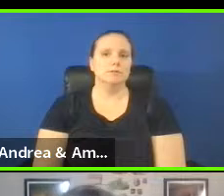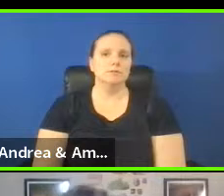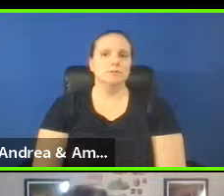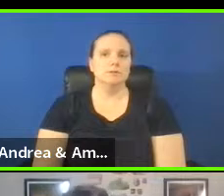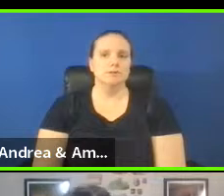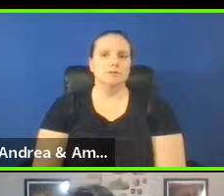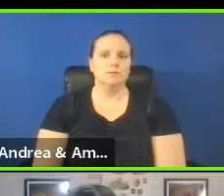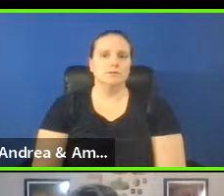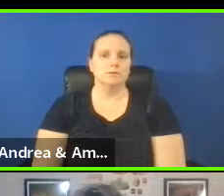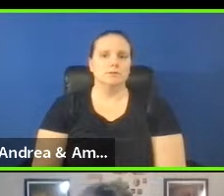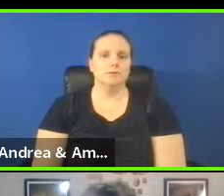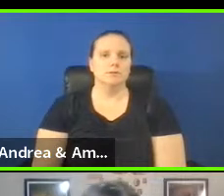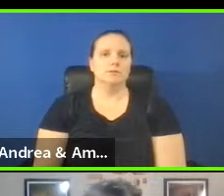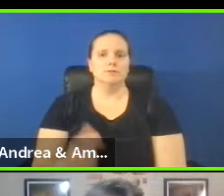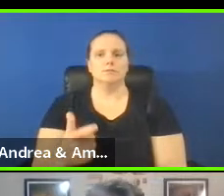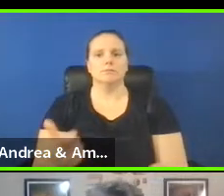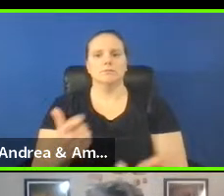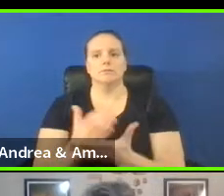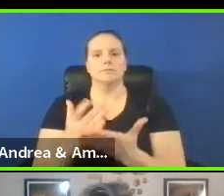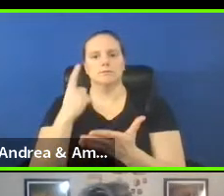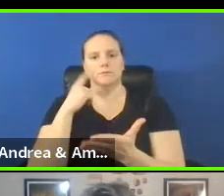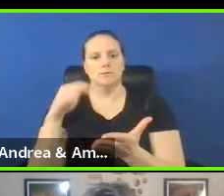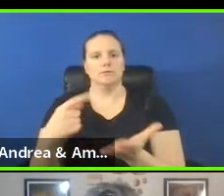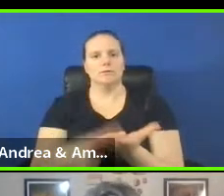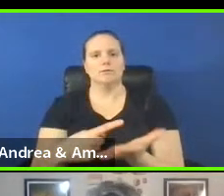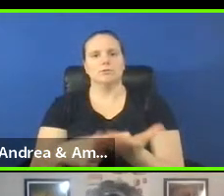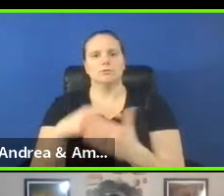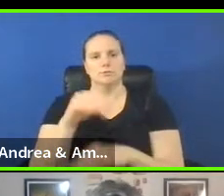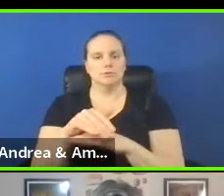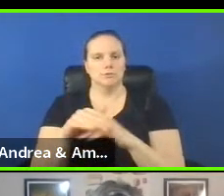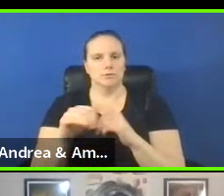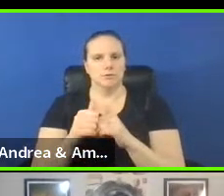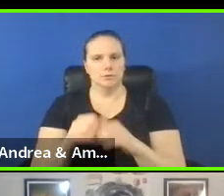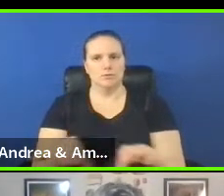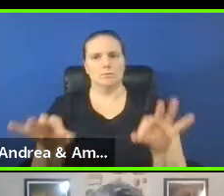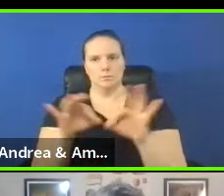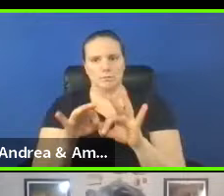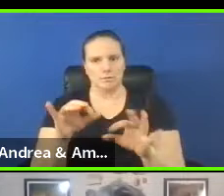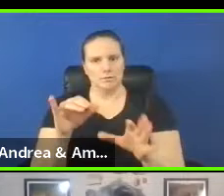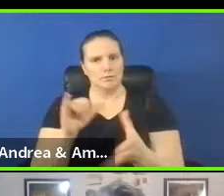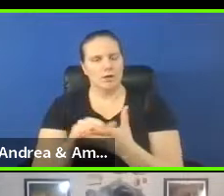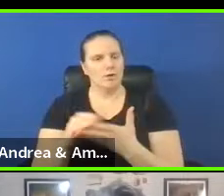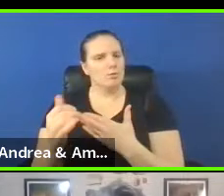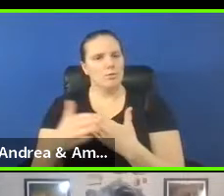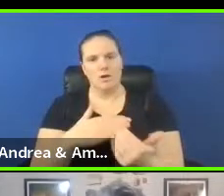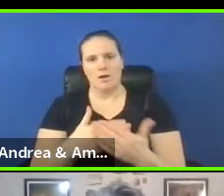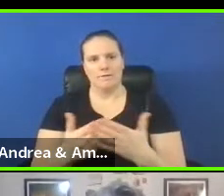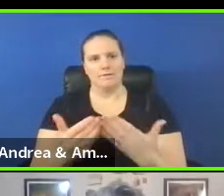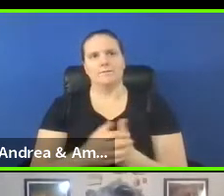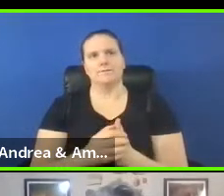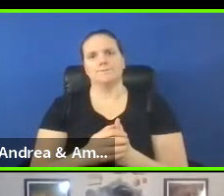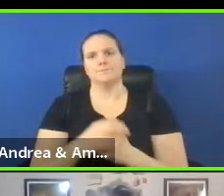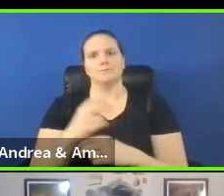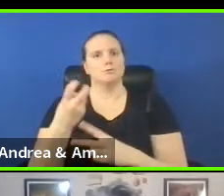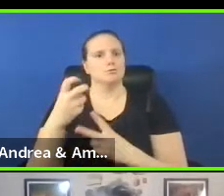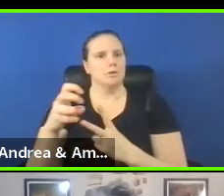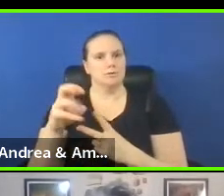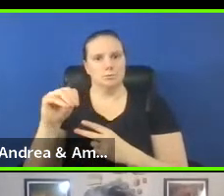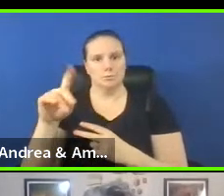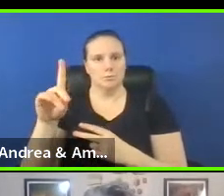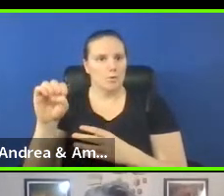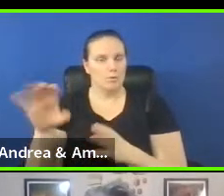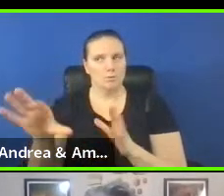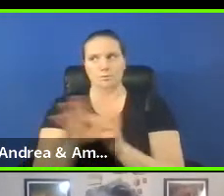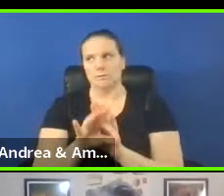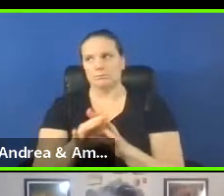One of the big pieces for me for our discussion tonight was how important it is that whichever transit mode we